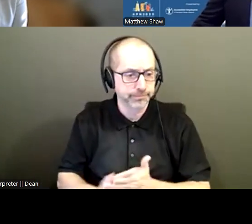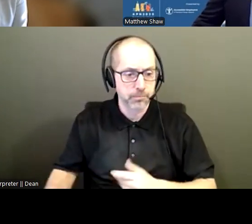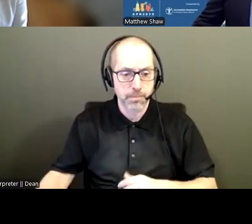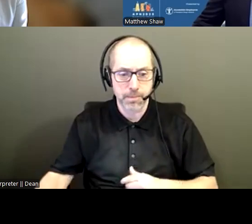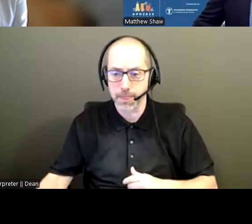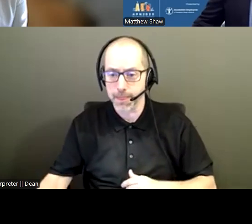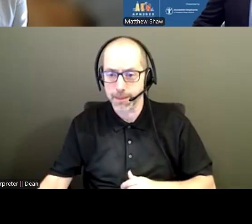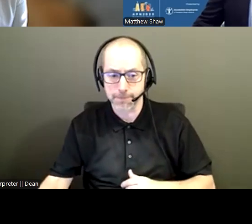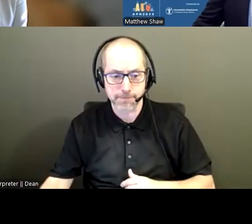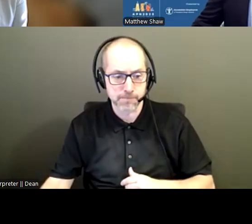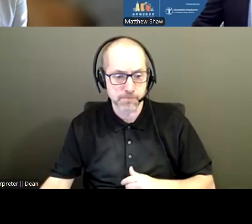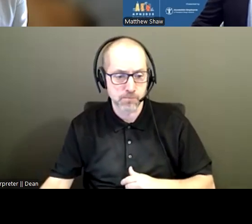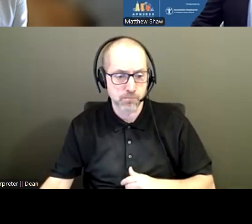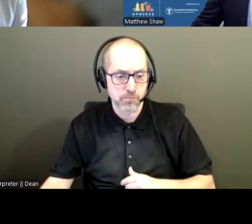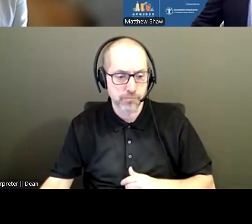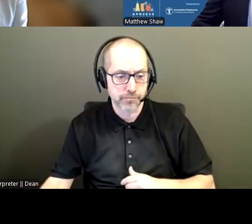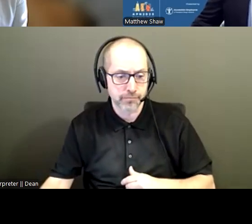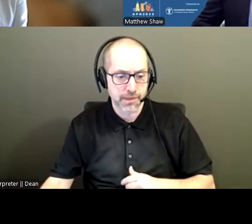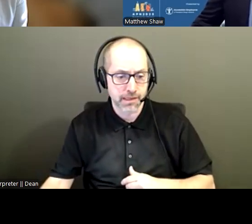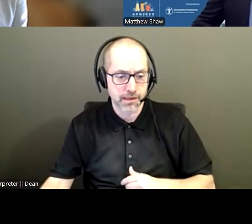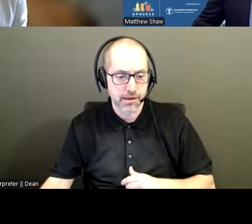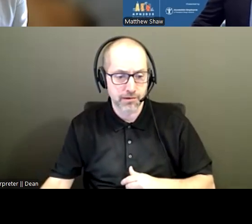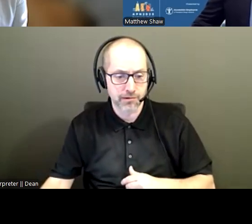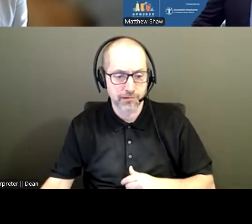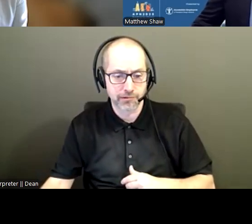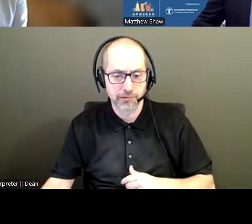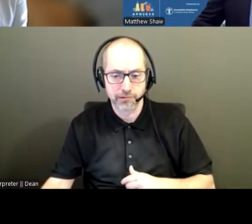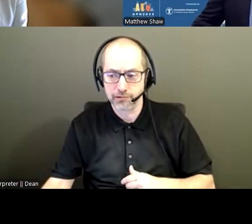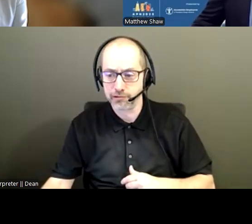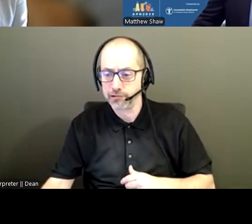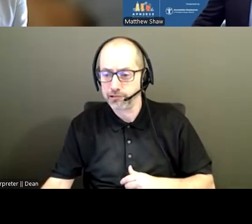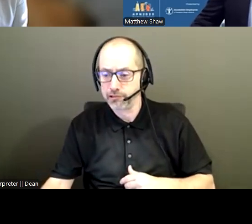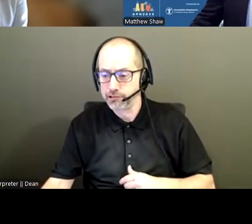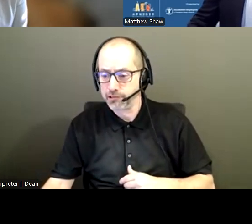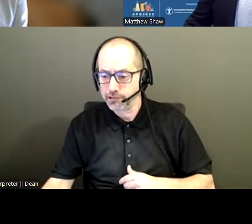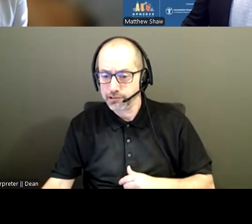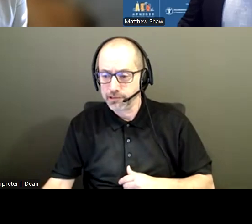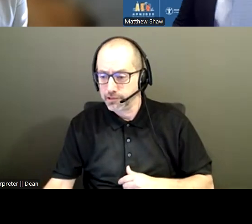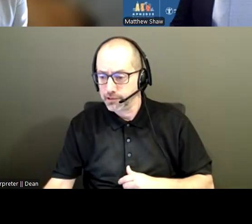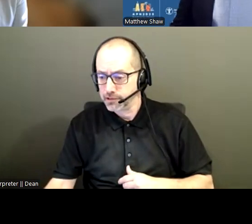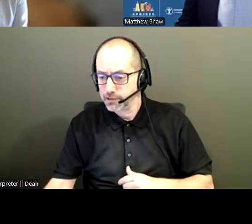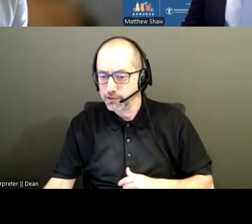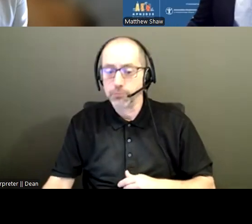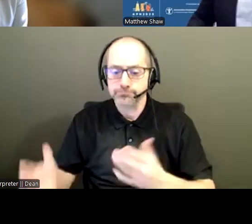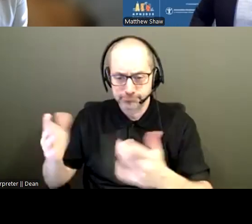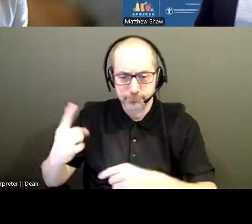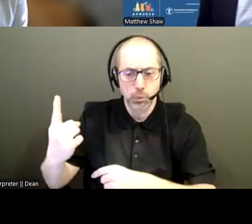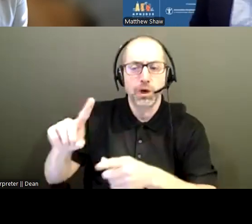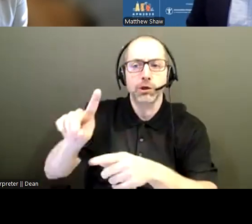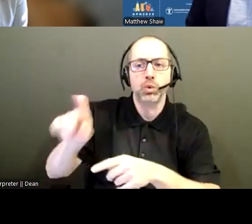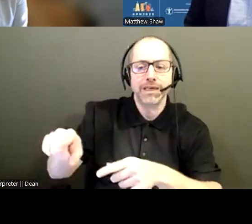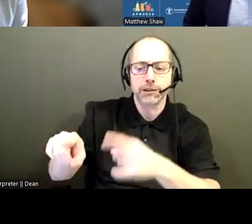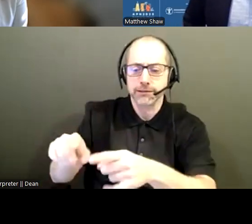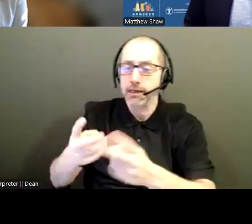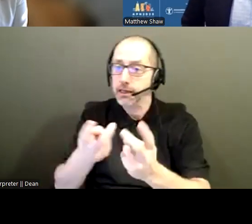So one question that has been brought to us is, do any of the panelists here have